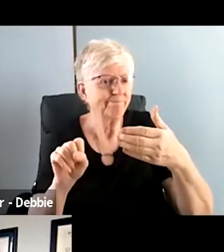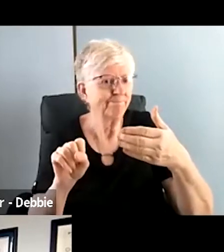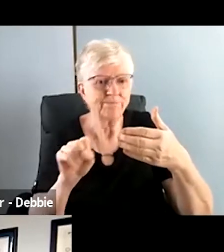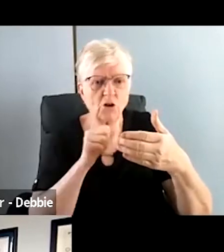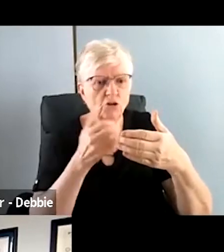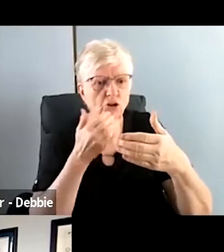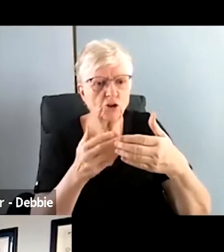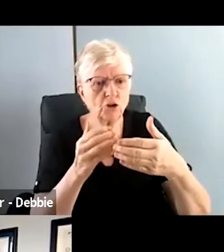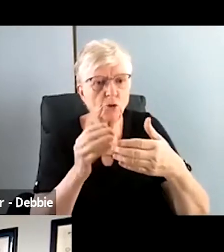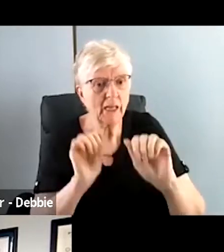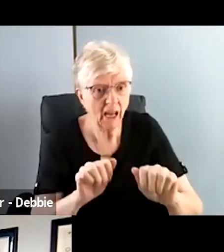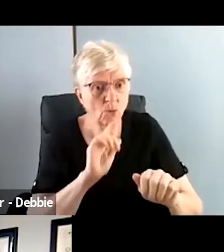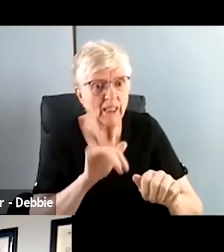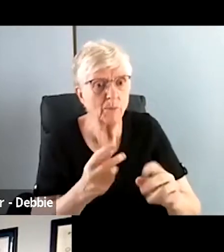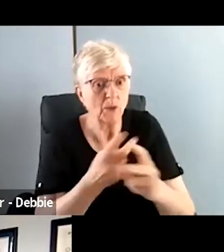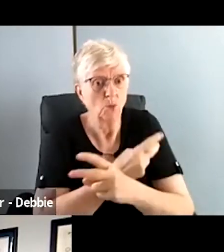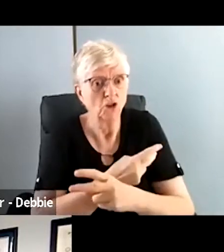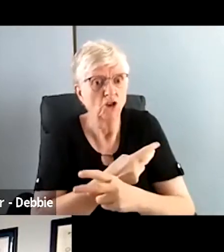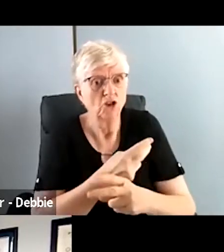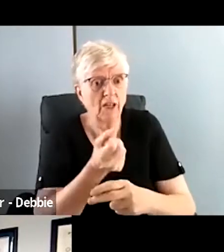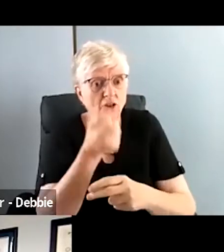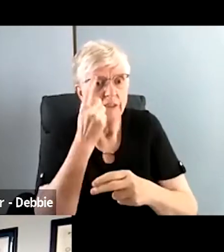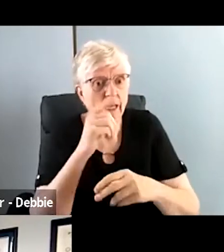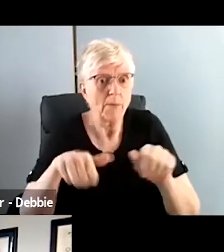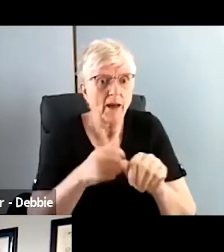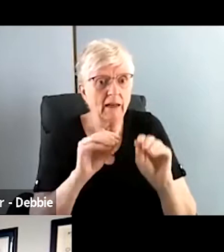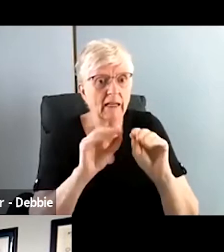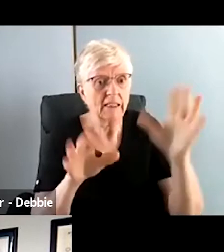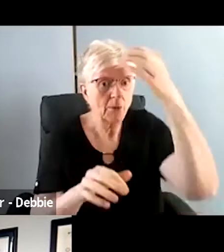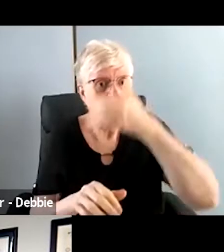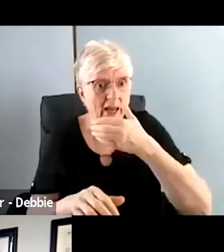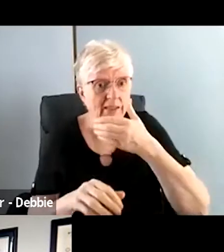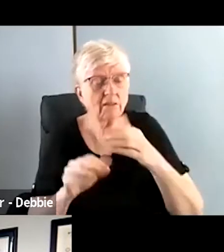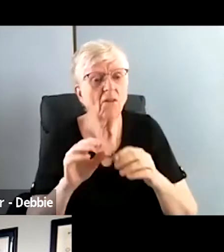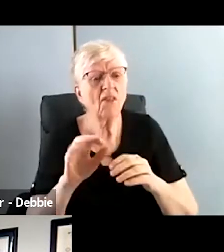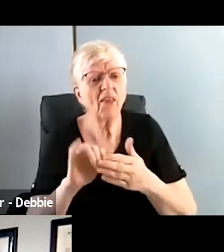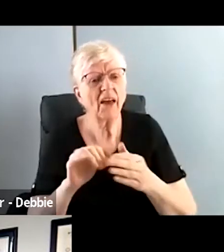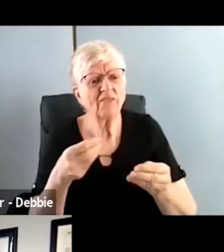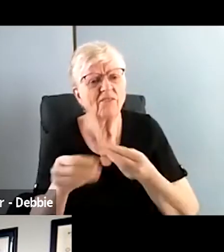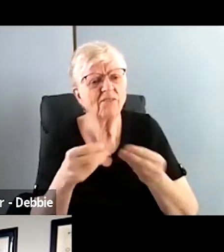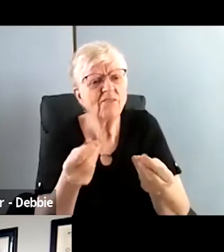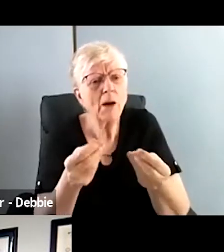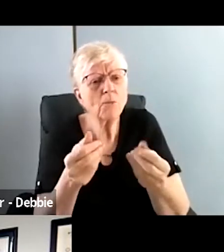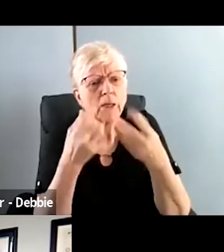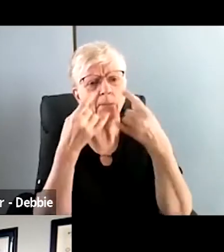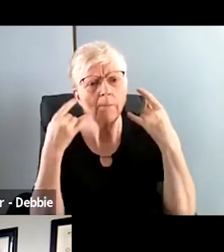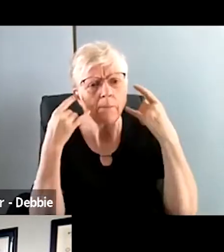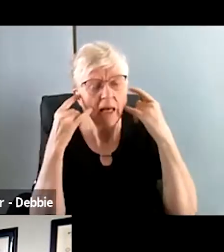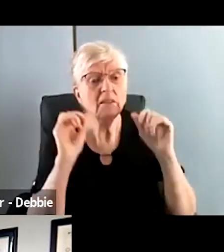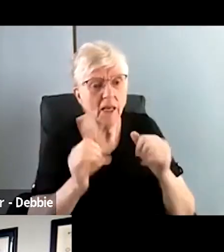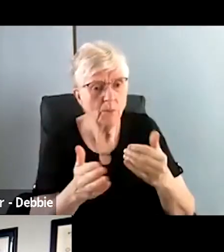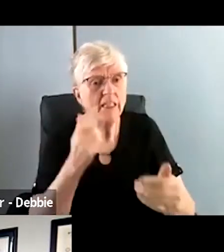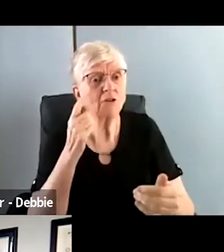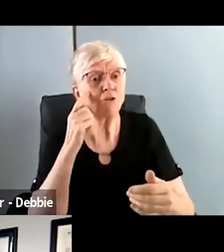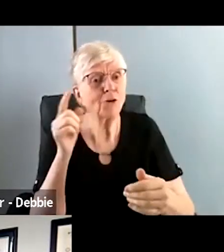someone behind the clear mask. And the cloth mask can be easier for transmitting the